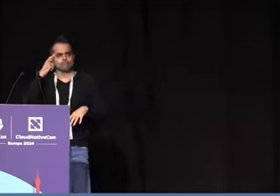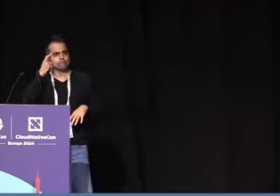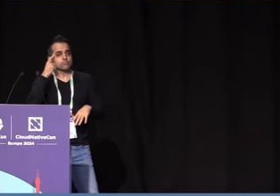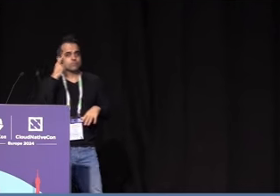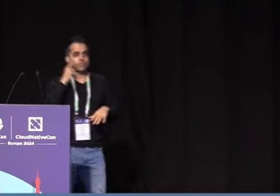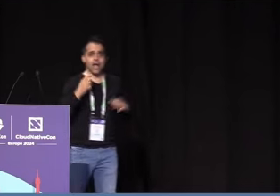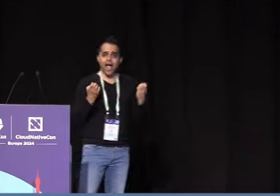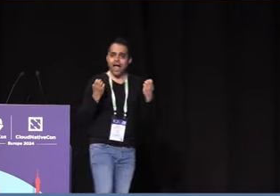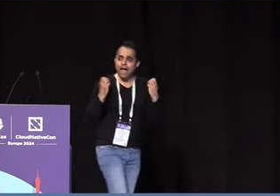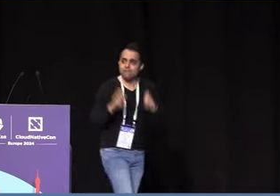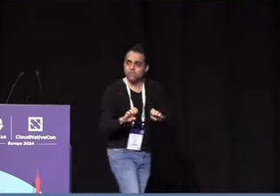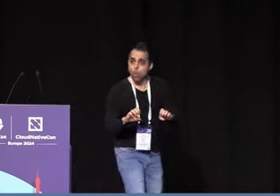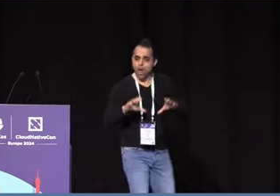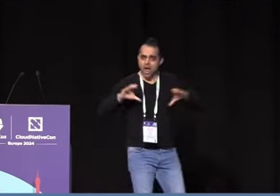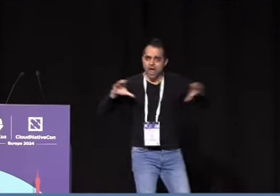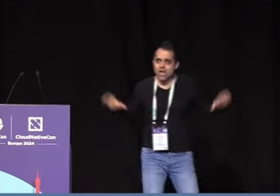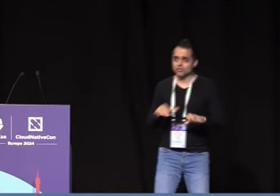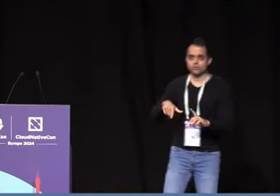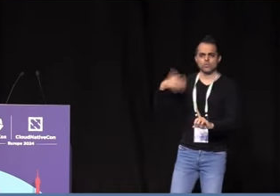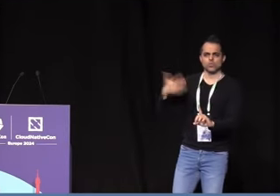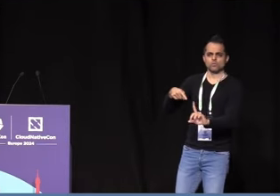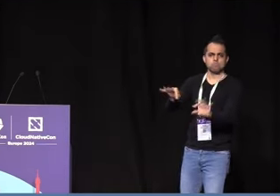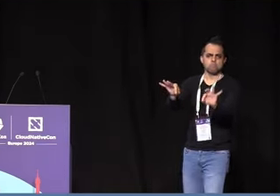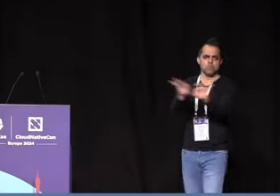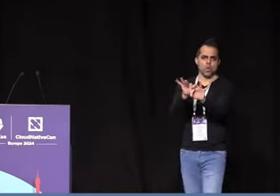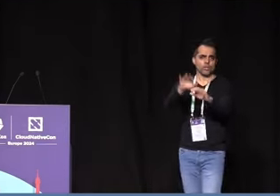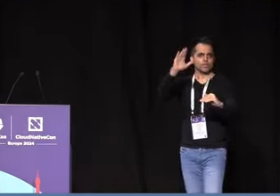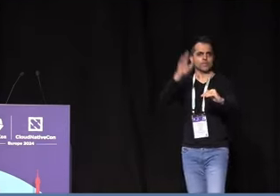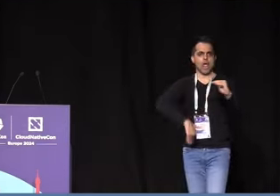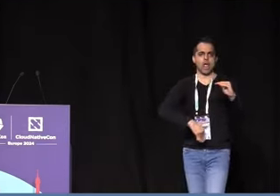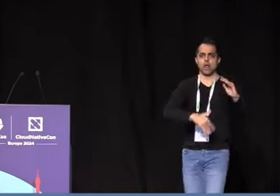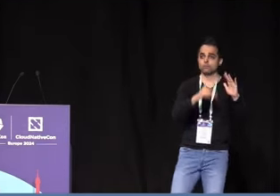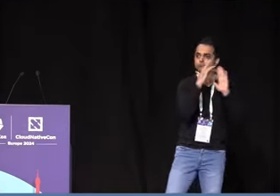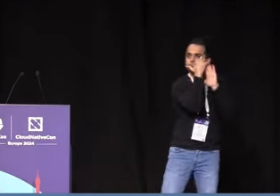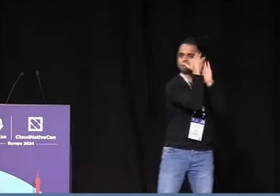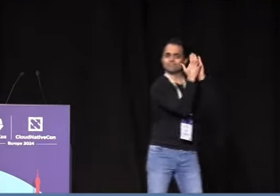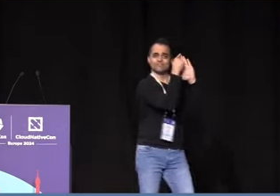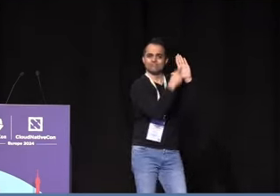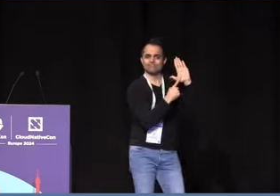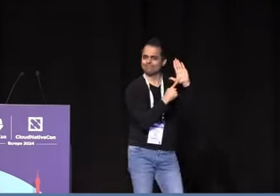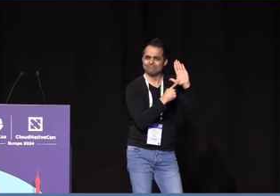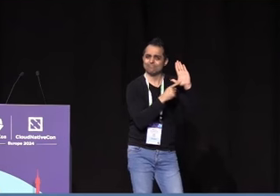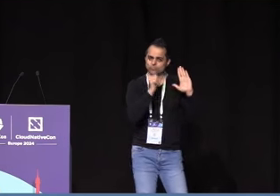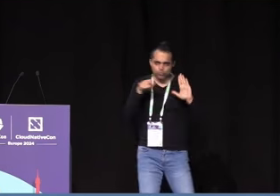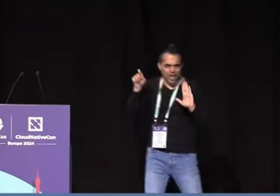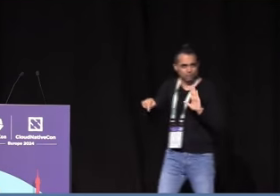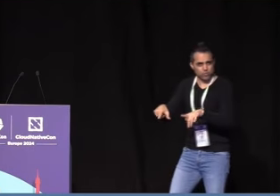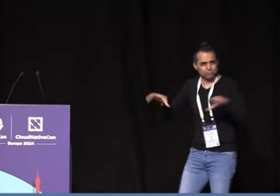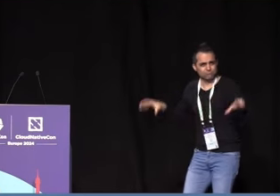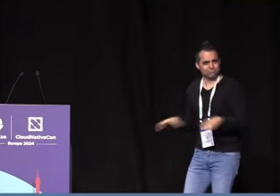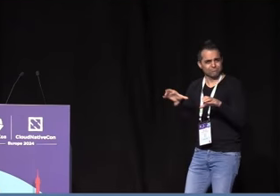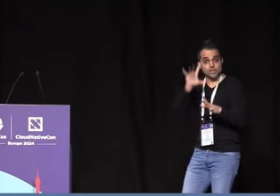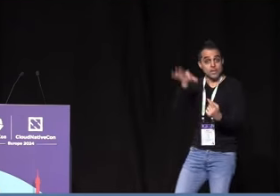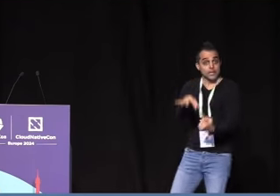The experience made me realize how much actions matter far more than words on a website.